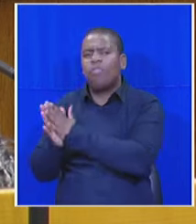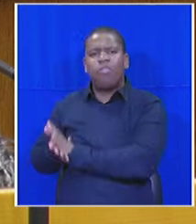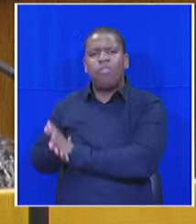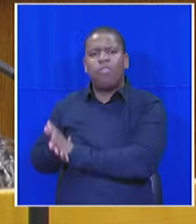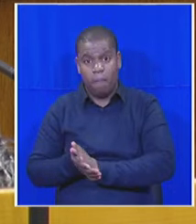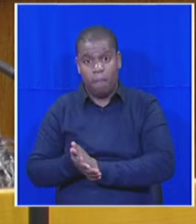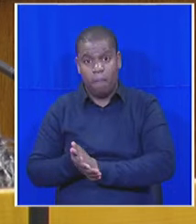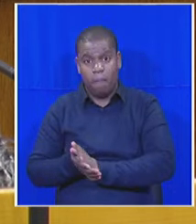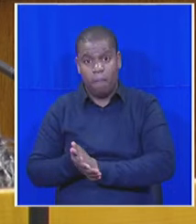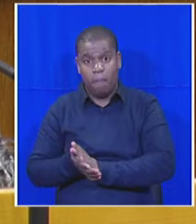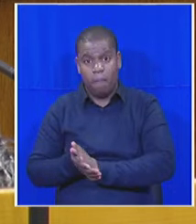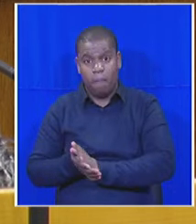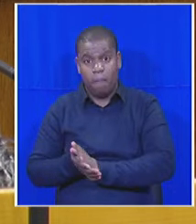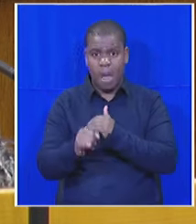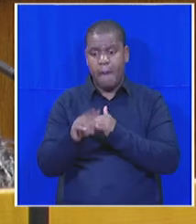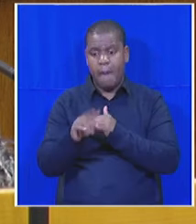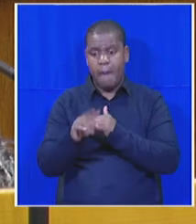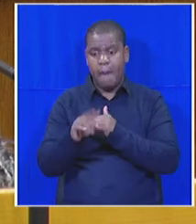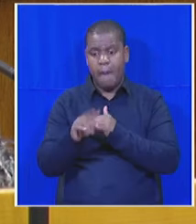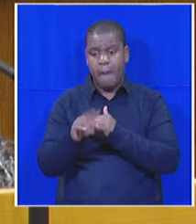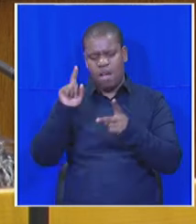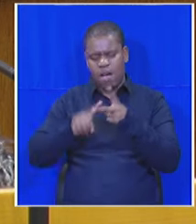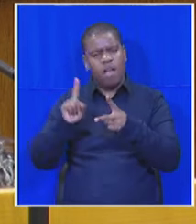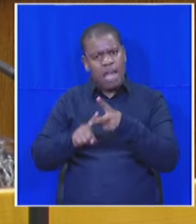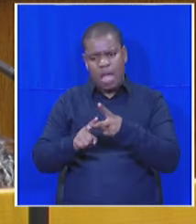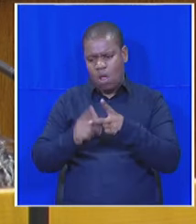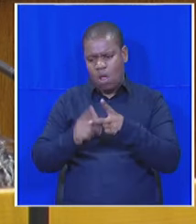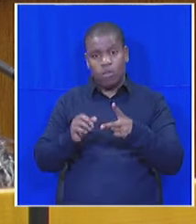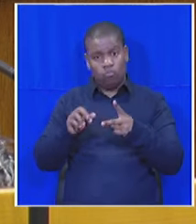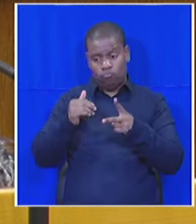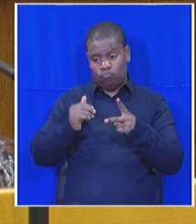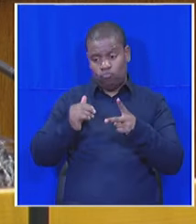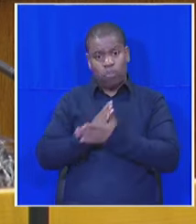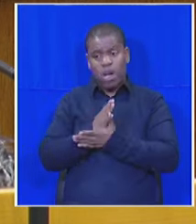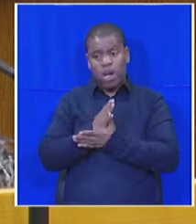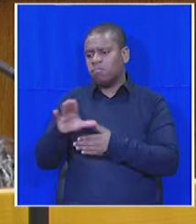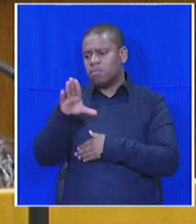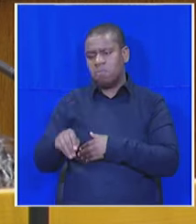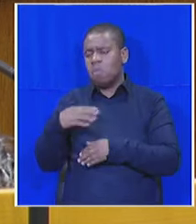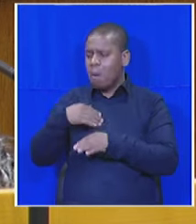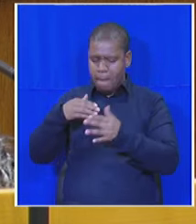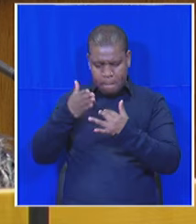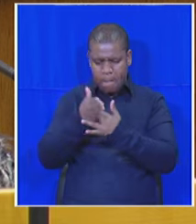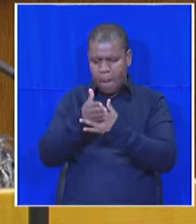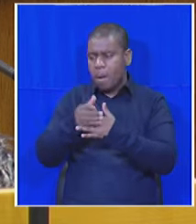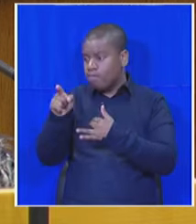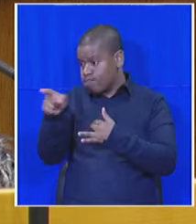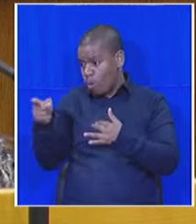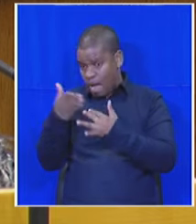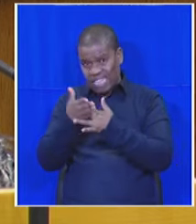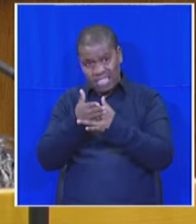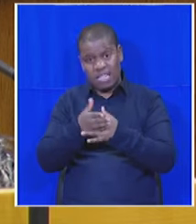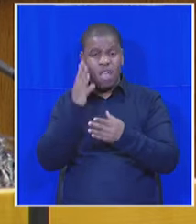right of the independence of the media, and the hard-won right of South Africans to receive and impart information. Not only is